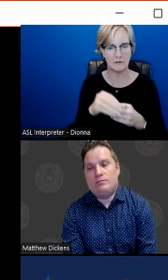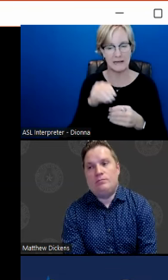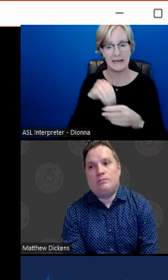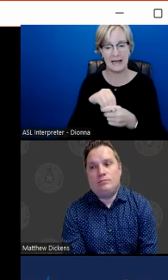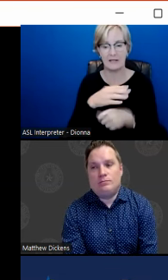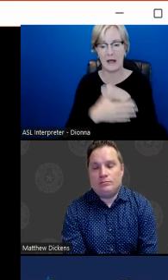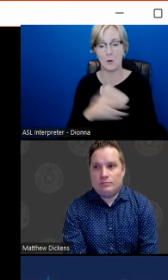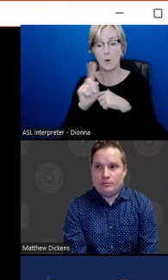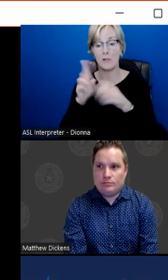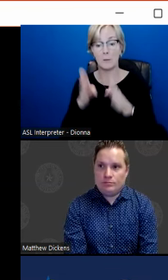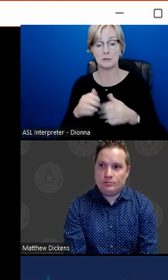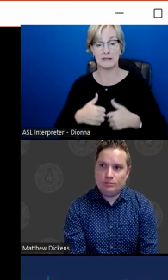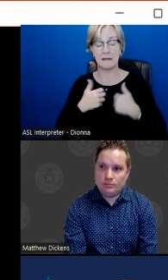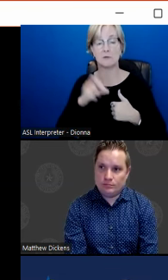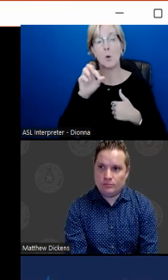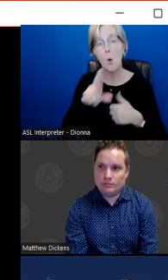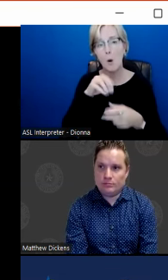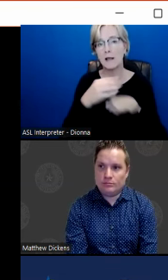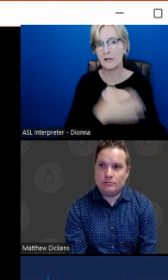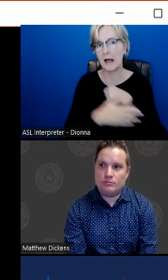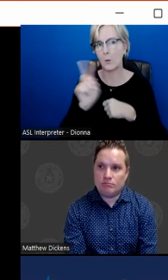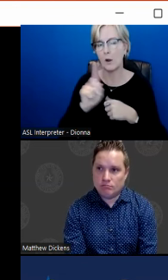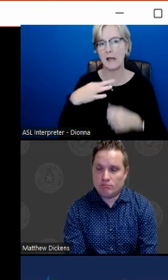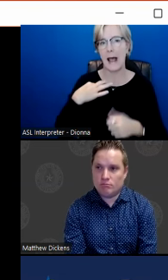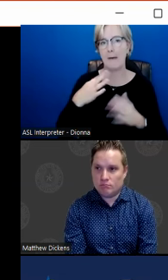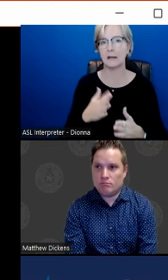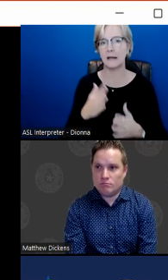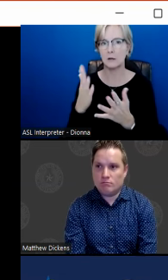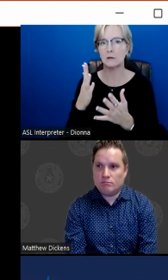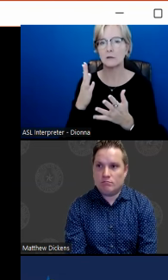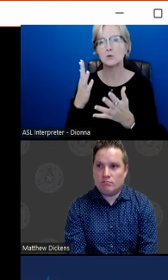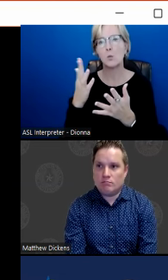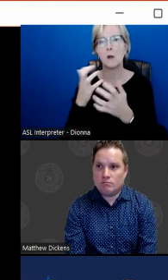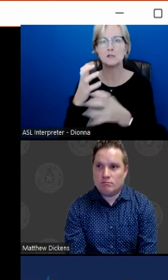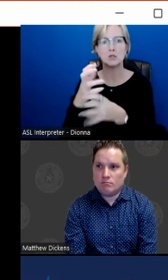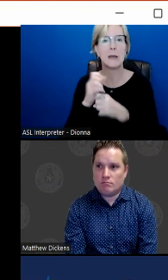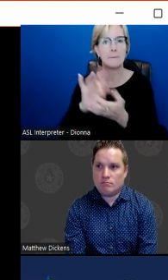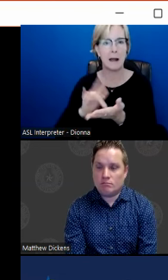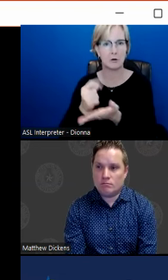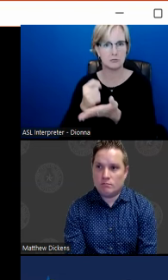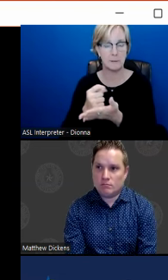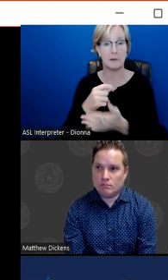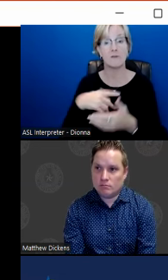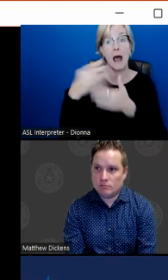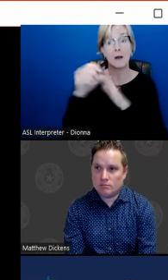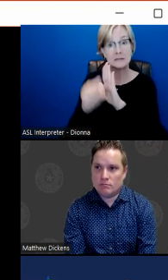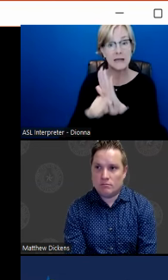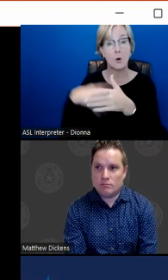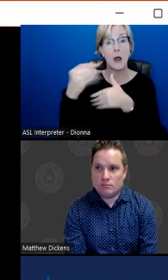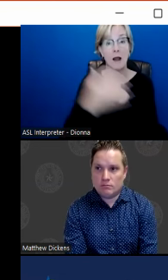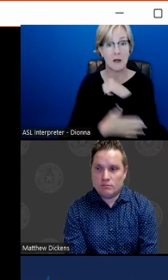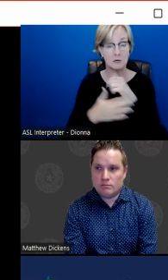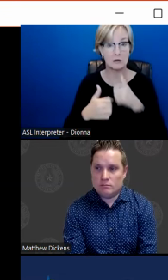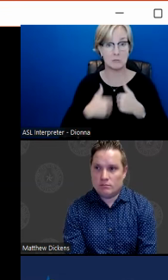applicant resides or in the county in which the applicant is seeking medical treatment. For out-of-state or out-of-country residents,